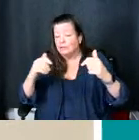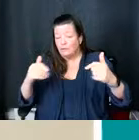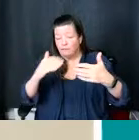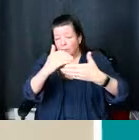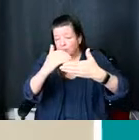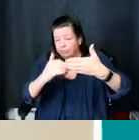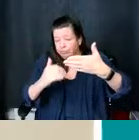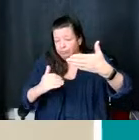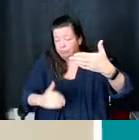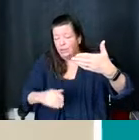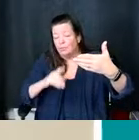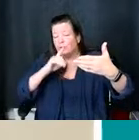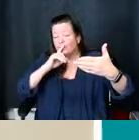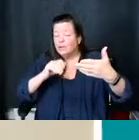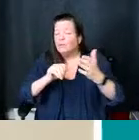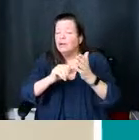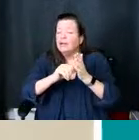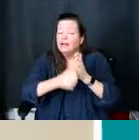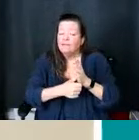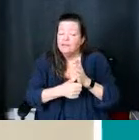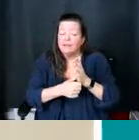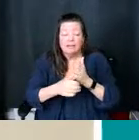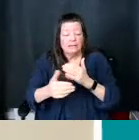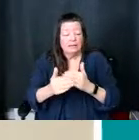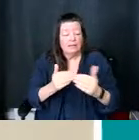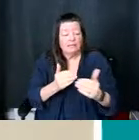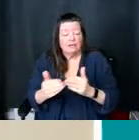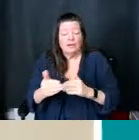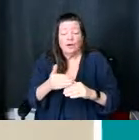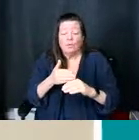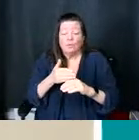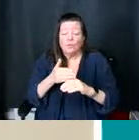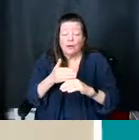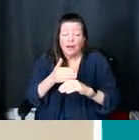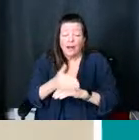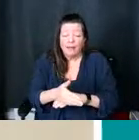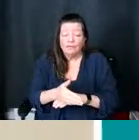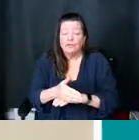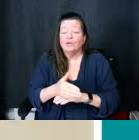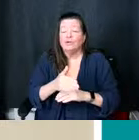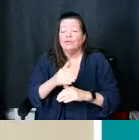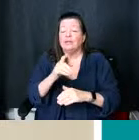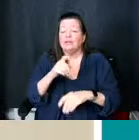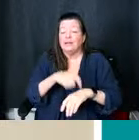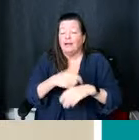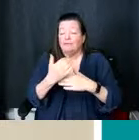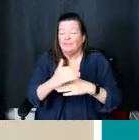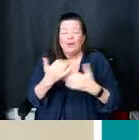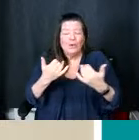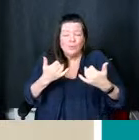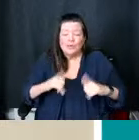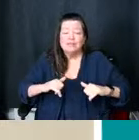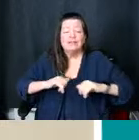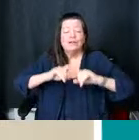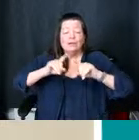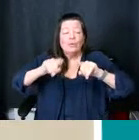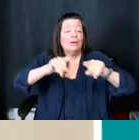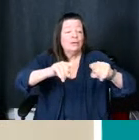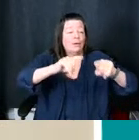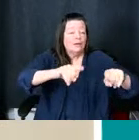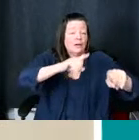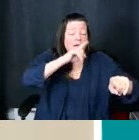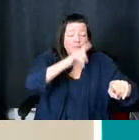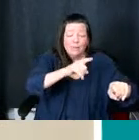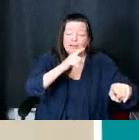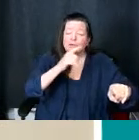Really wanted to just highlight that we're still, even though we're after the draft SEIS timeframe, we're still trying to get out there and make sure that if people want to know what the